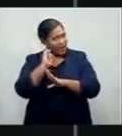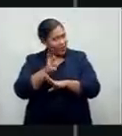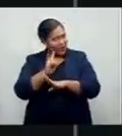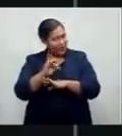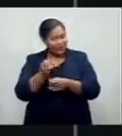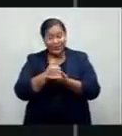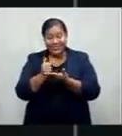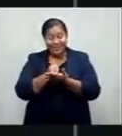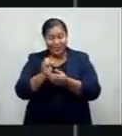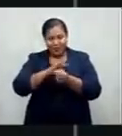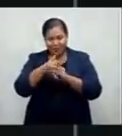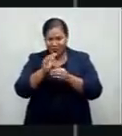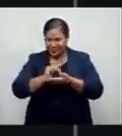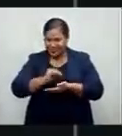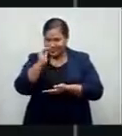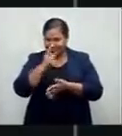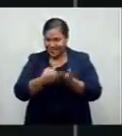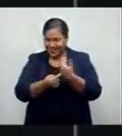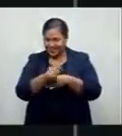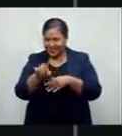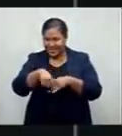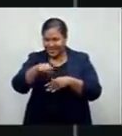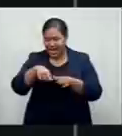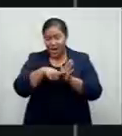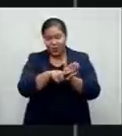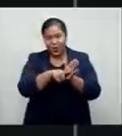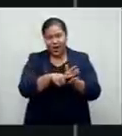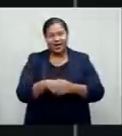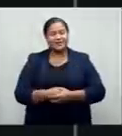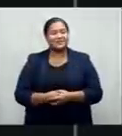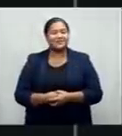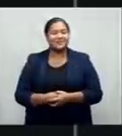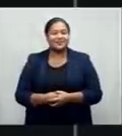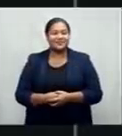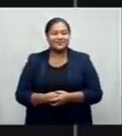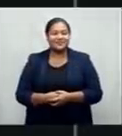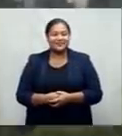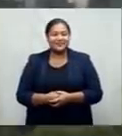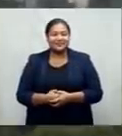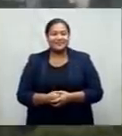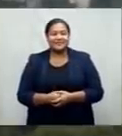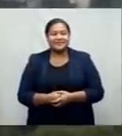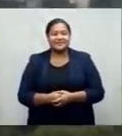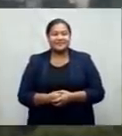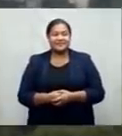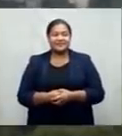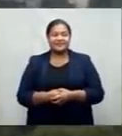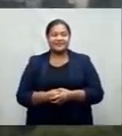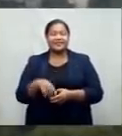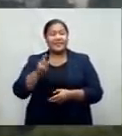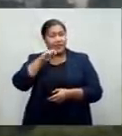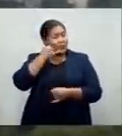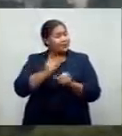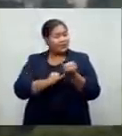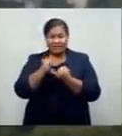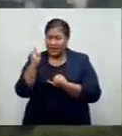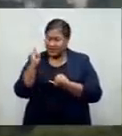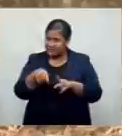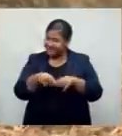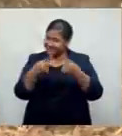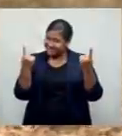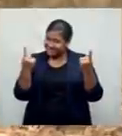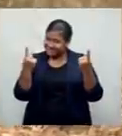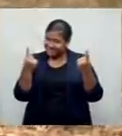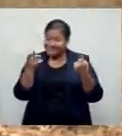COVID cases have sprung up in the sugar city. Philip Naikaso has more. It will be a very different